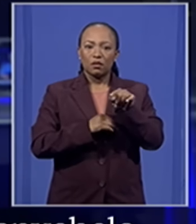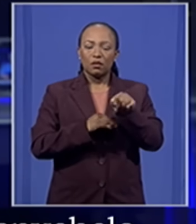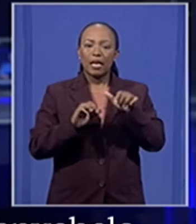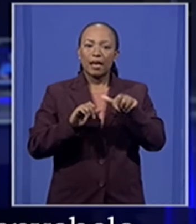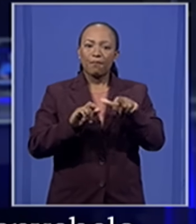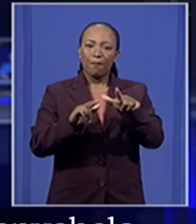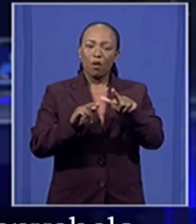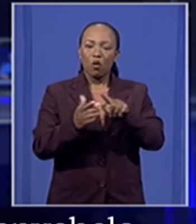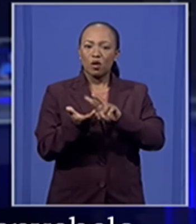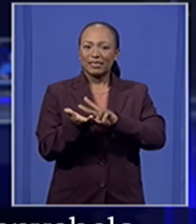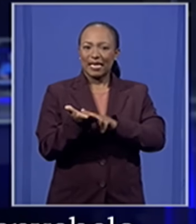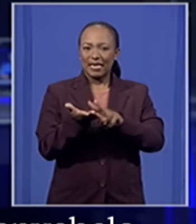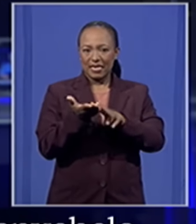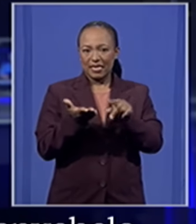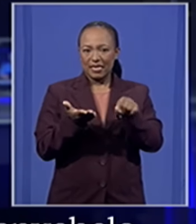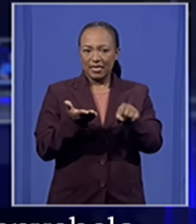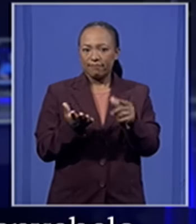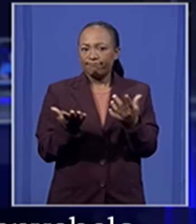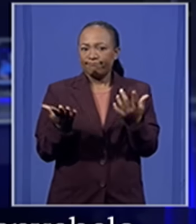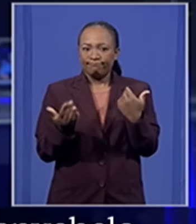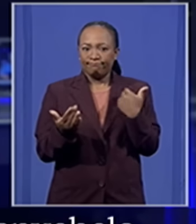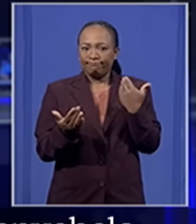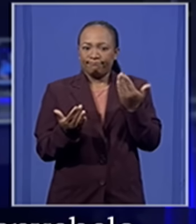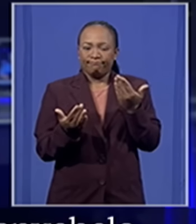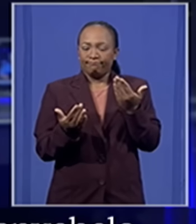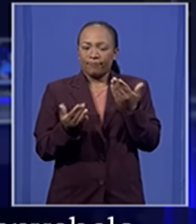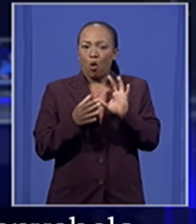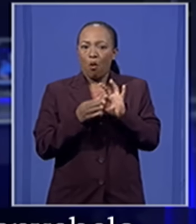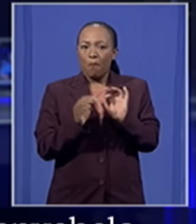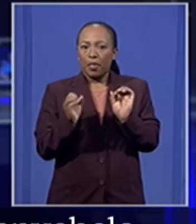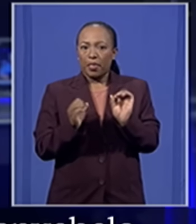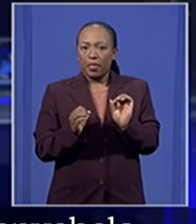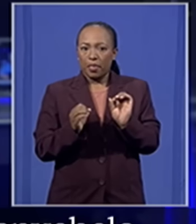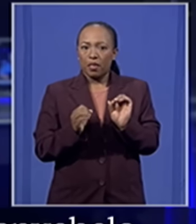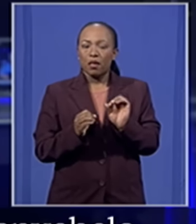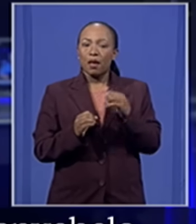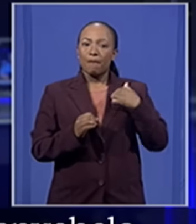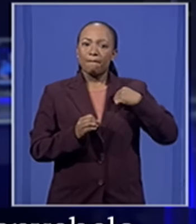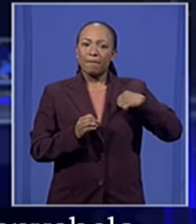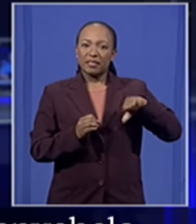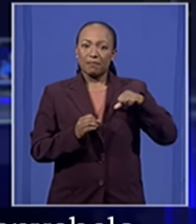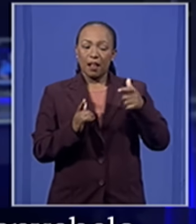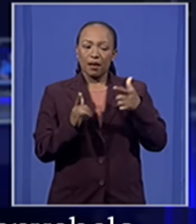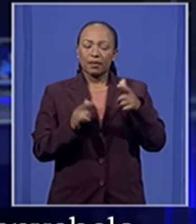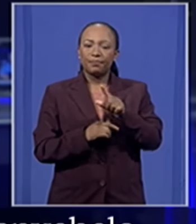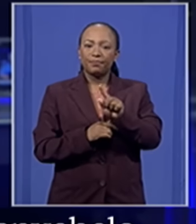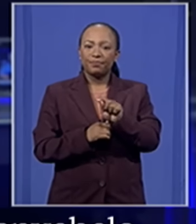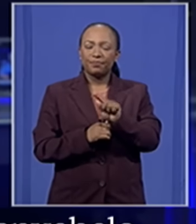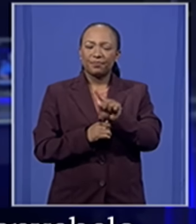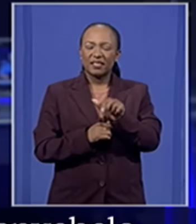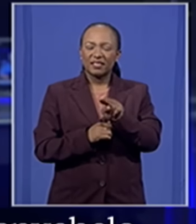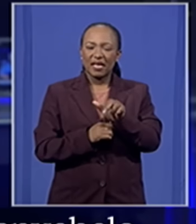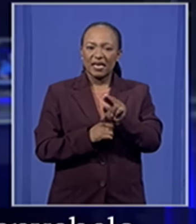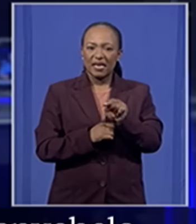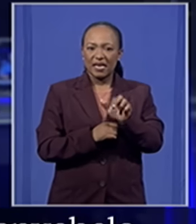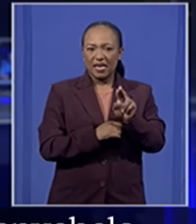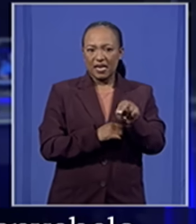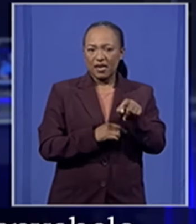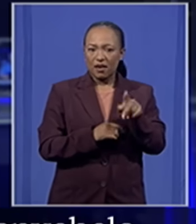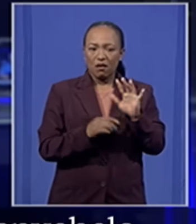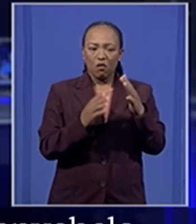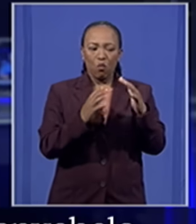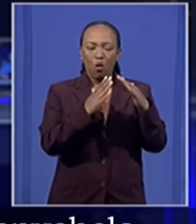Tsaneni Limpopo ba ntse ba sena bodulo ka mora hore masepala wa Greater Tzaneen o heletse matlo a bona bekeng e fetileng ka ho le leng ba bang